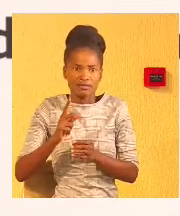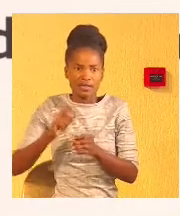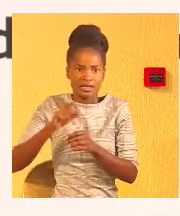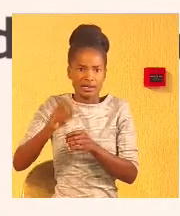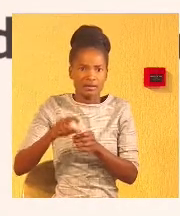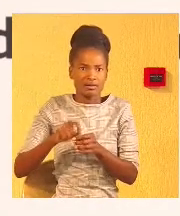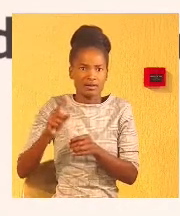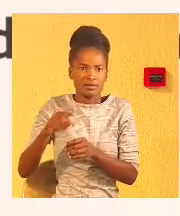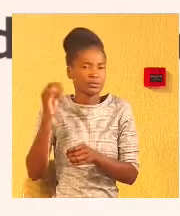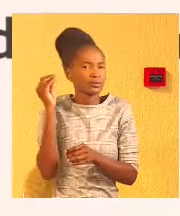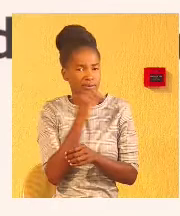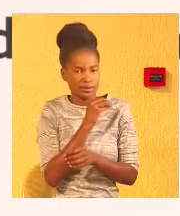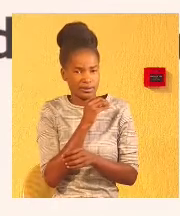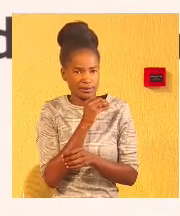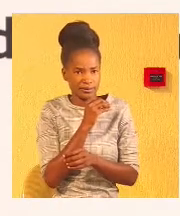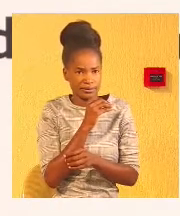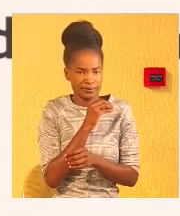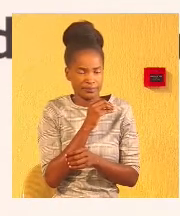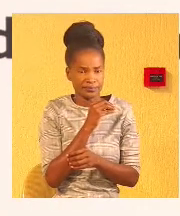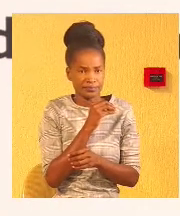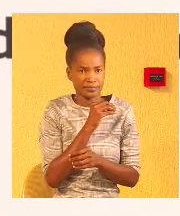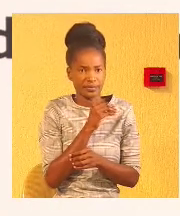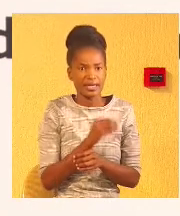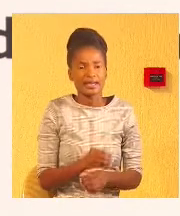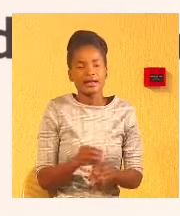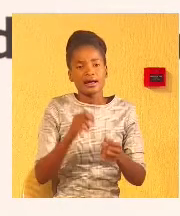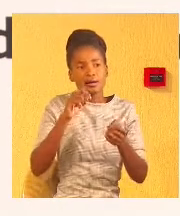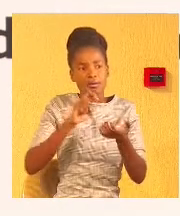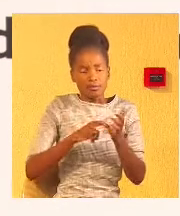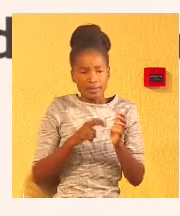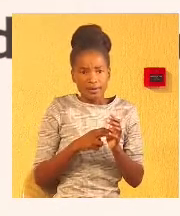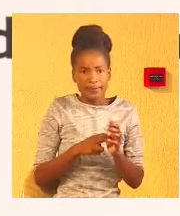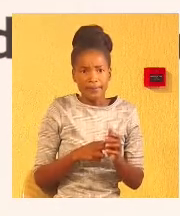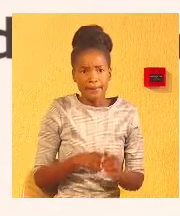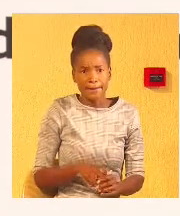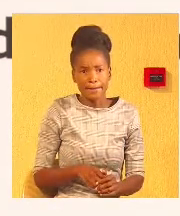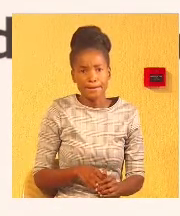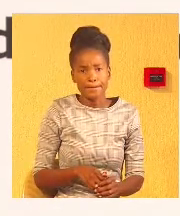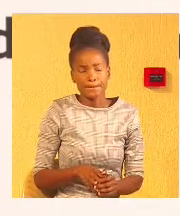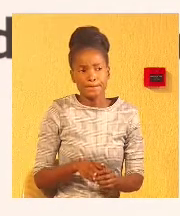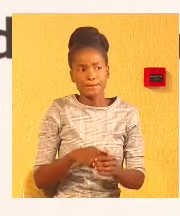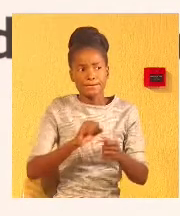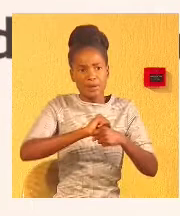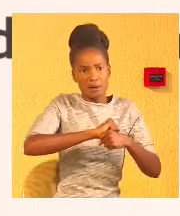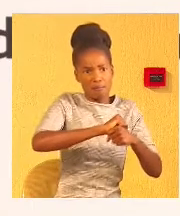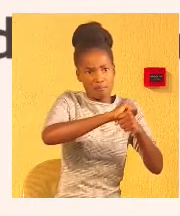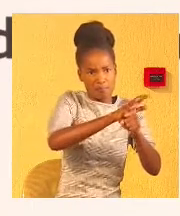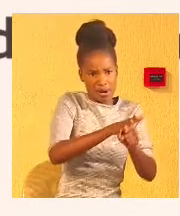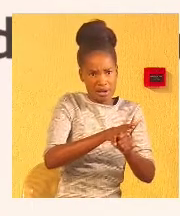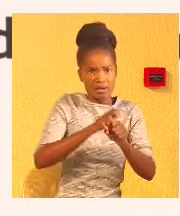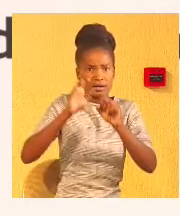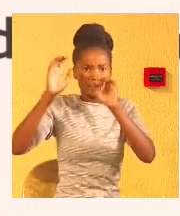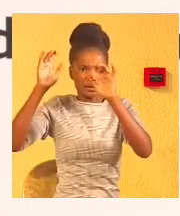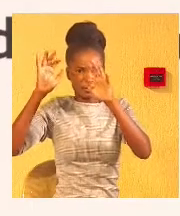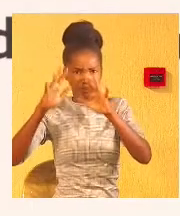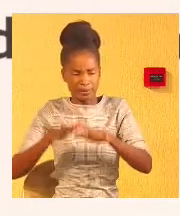subsector. And the impact of both drought and the impact of COVID are